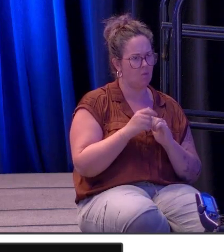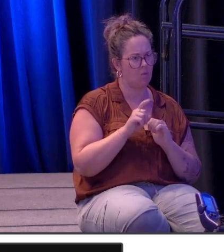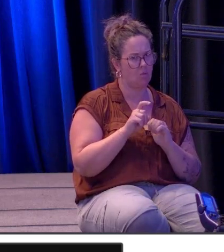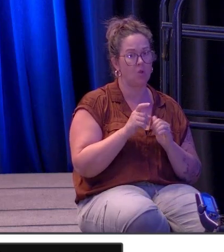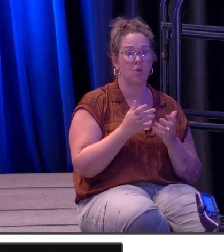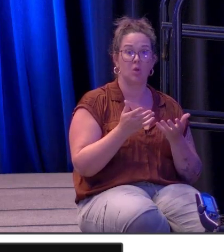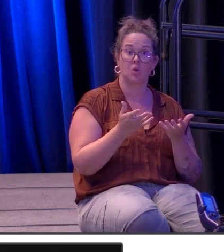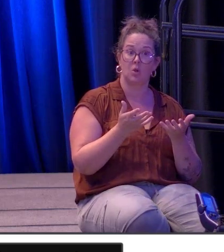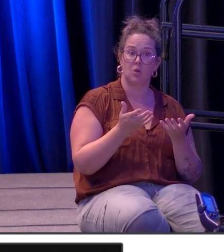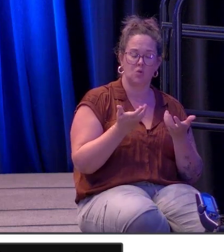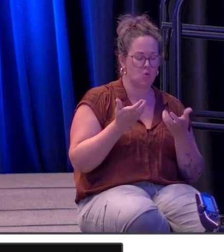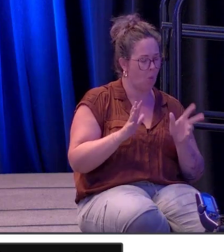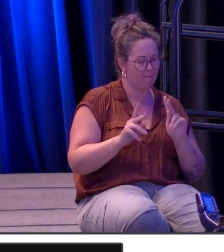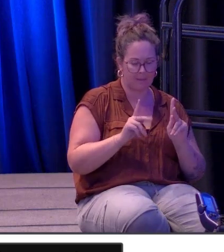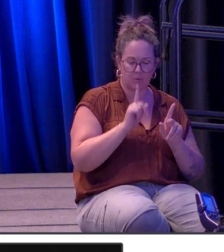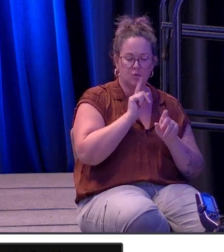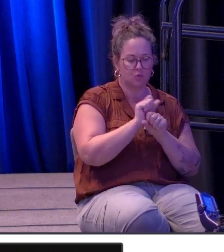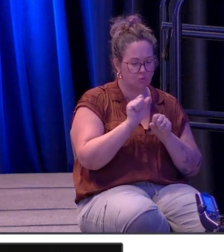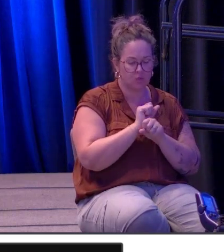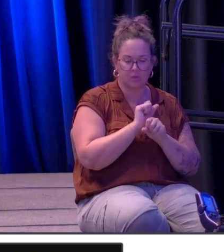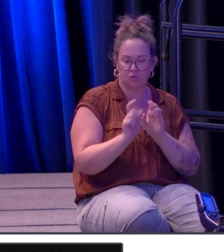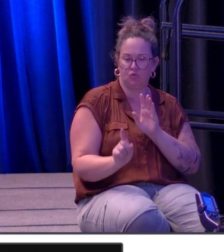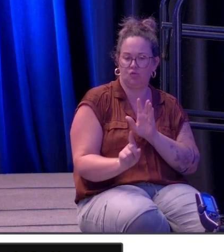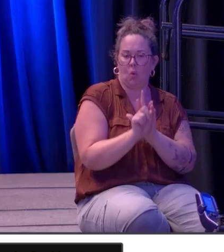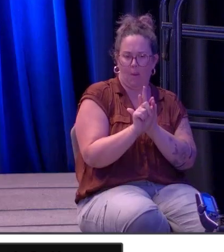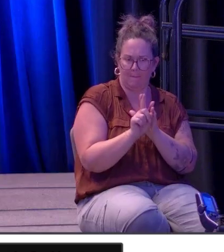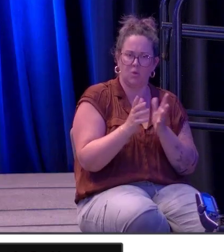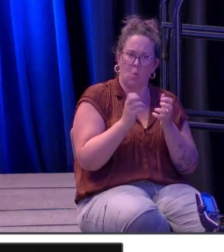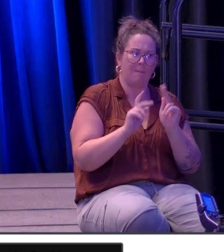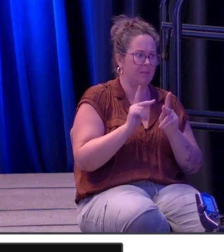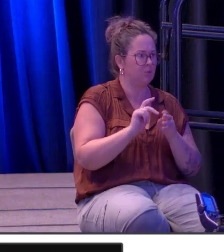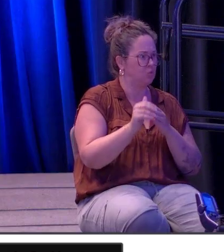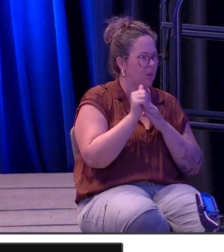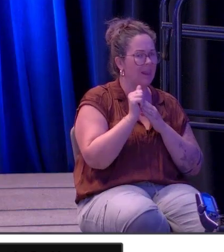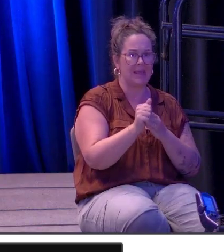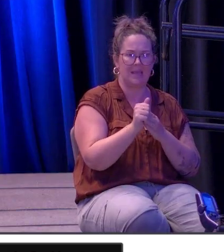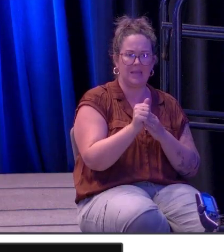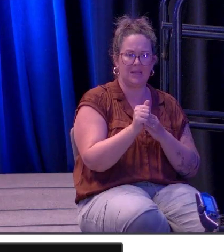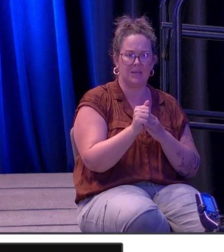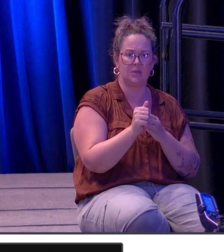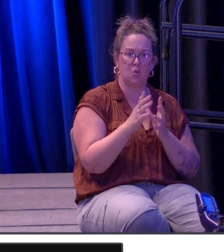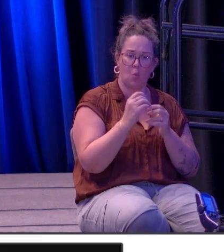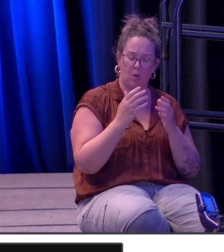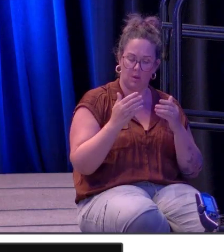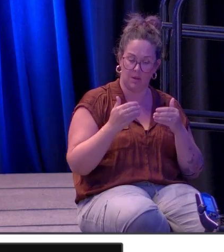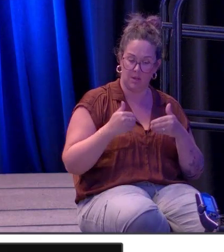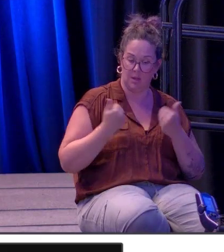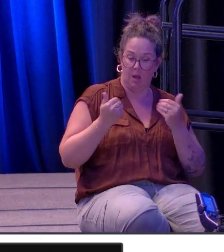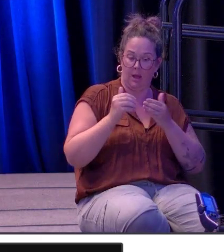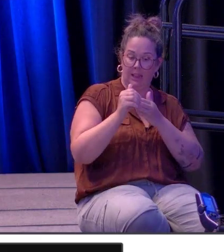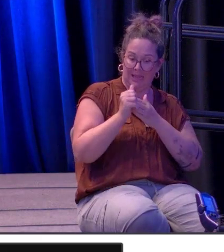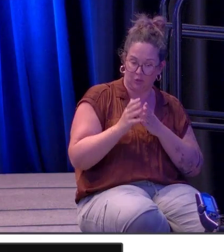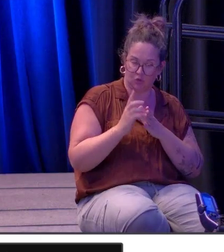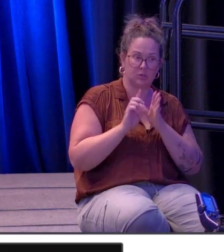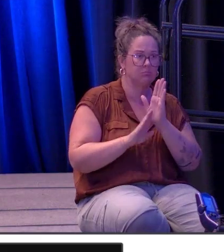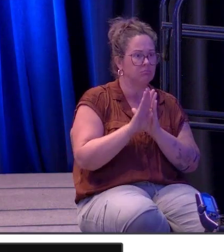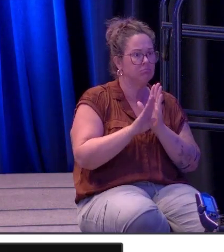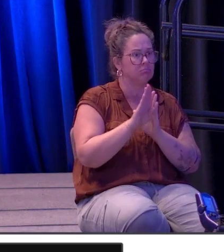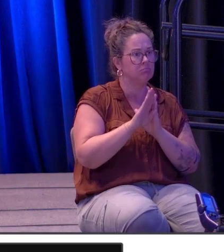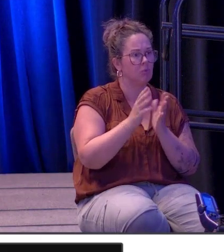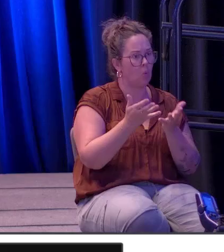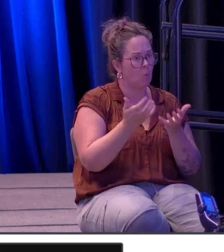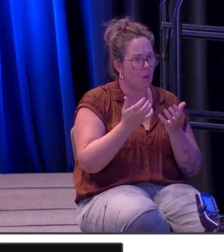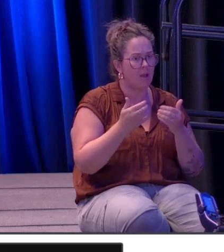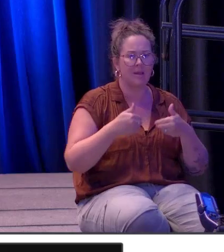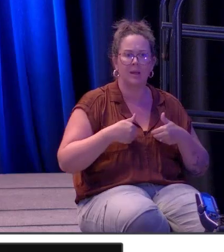to lead. We're trying to grow these young leaders, but also folks who have been around, they still have a lot